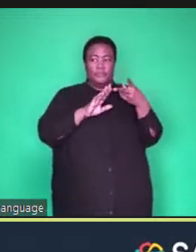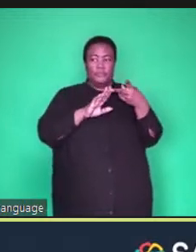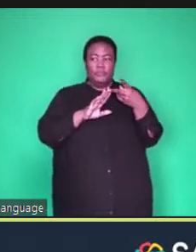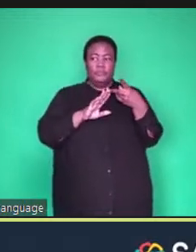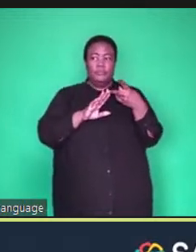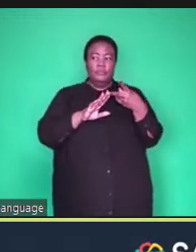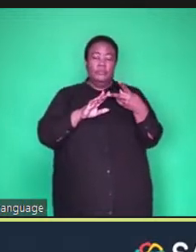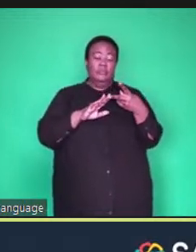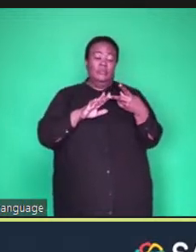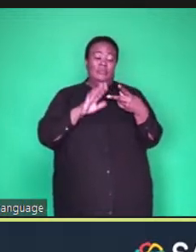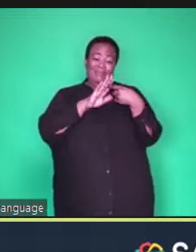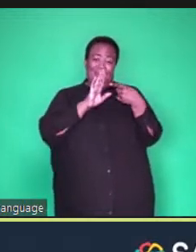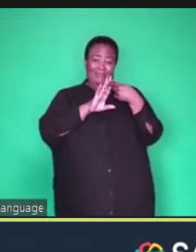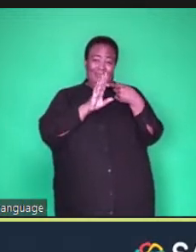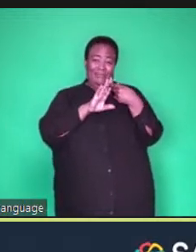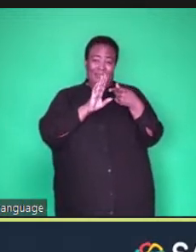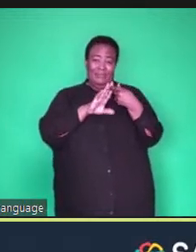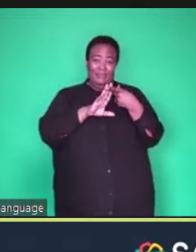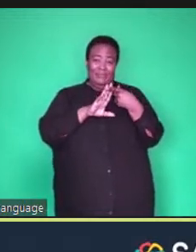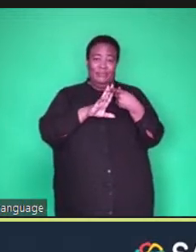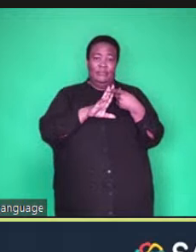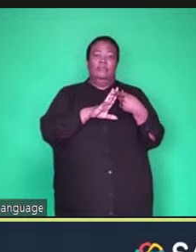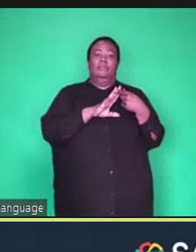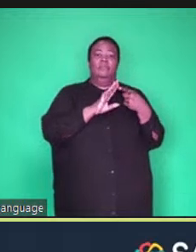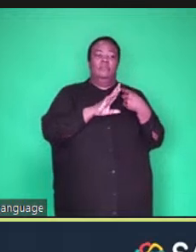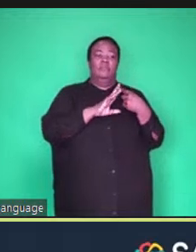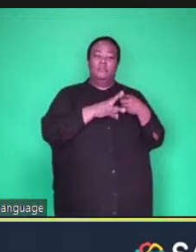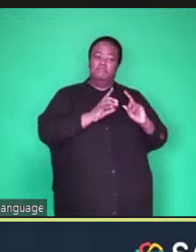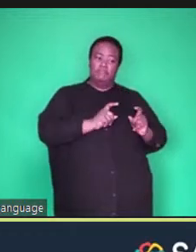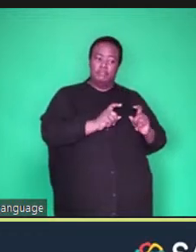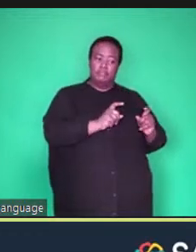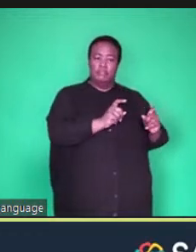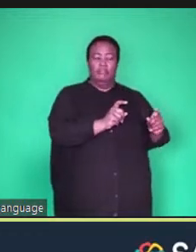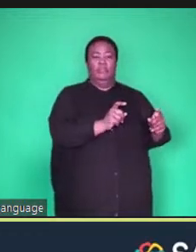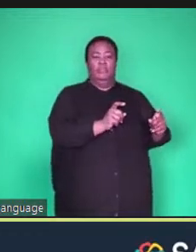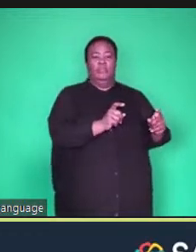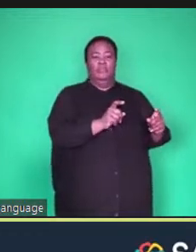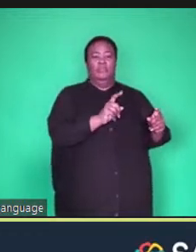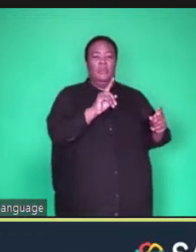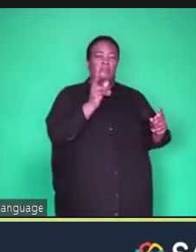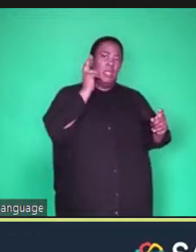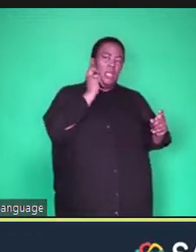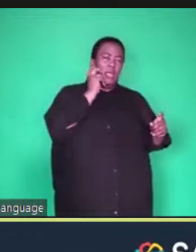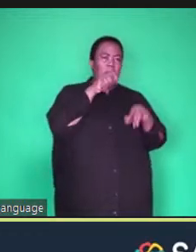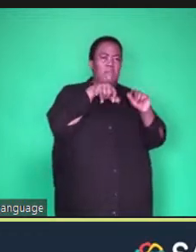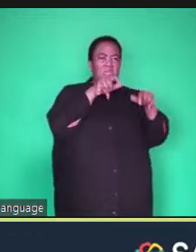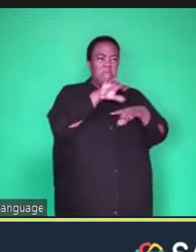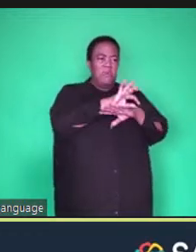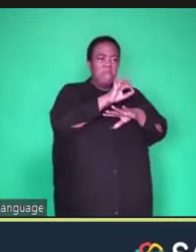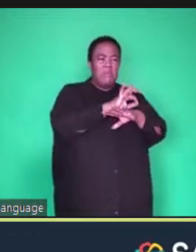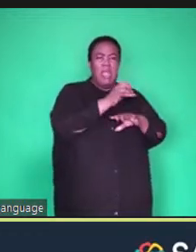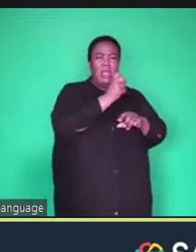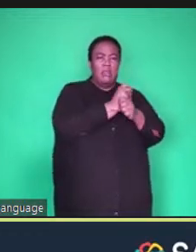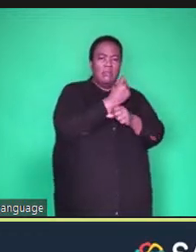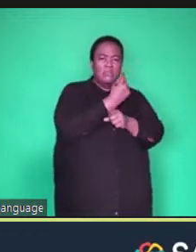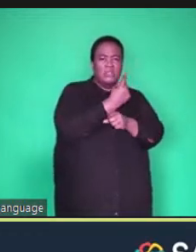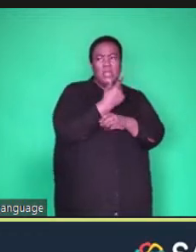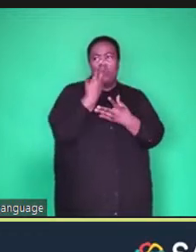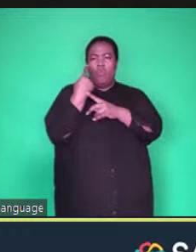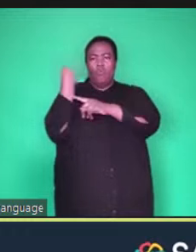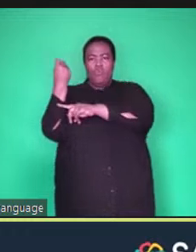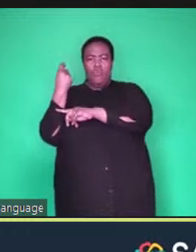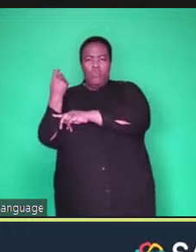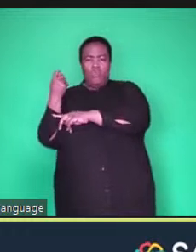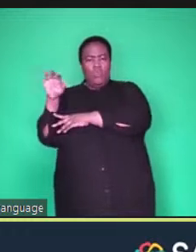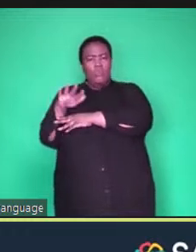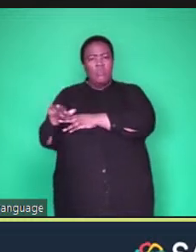very popular one, rapid metropolitanization. And when I hear people planning, whether in Gauteng or whether in rural areas, there